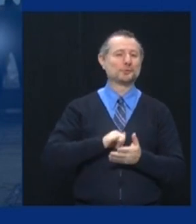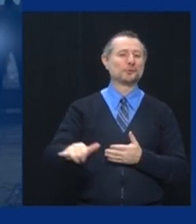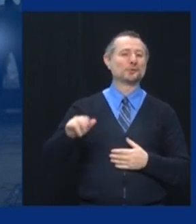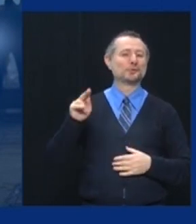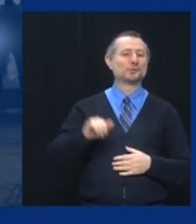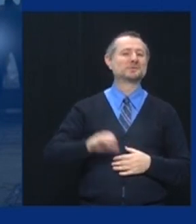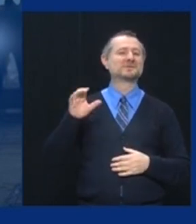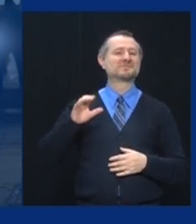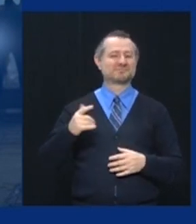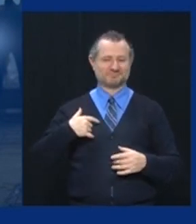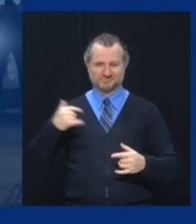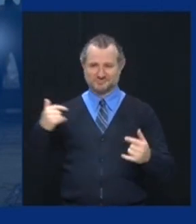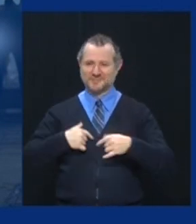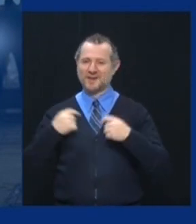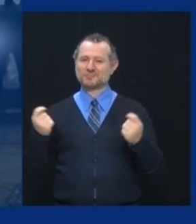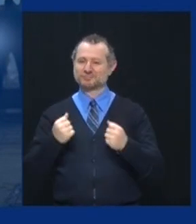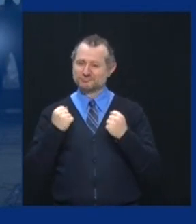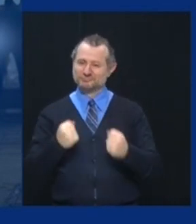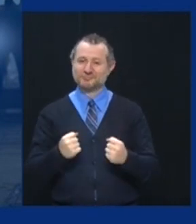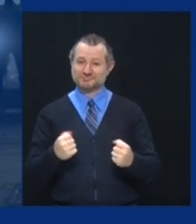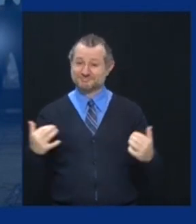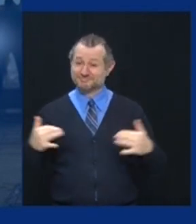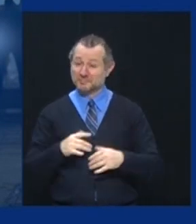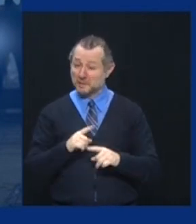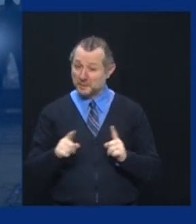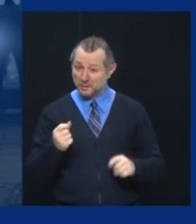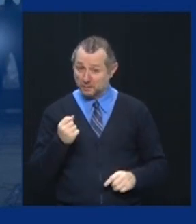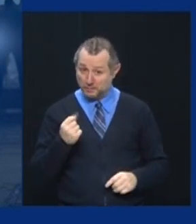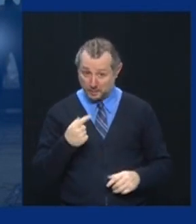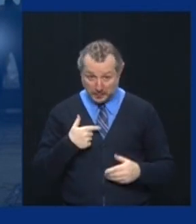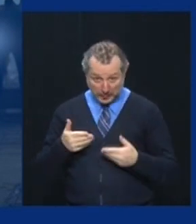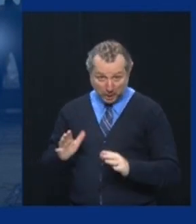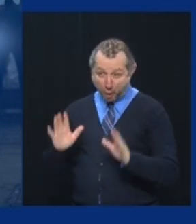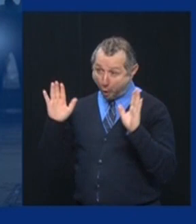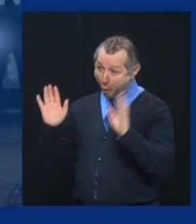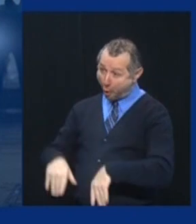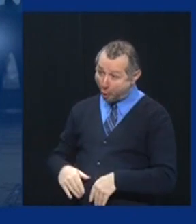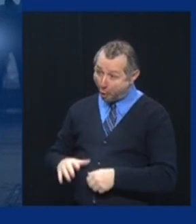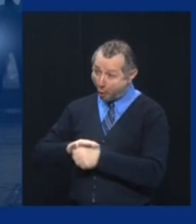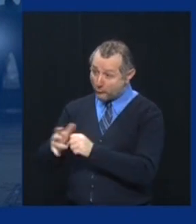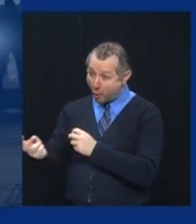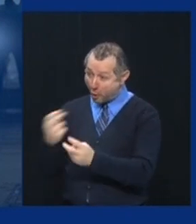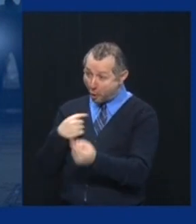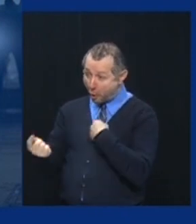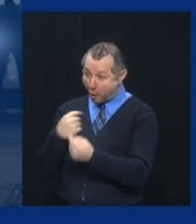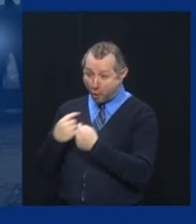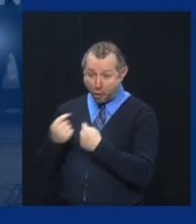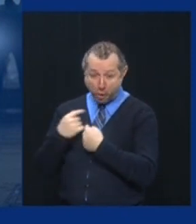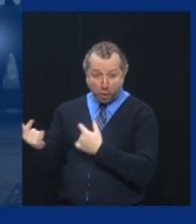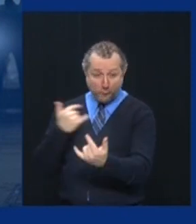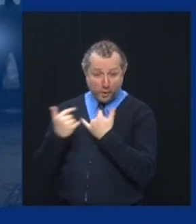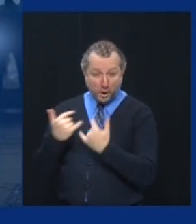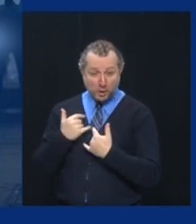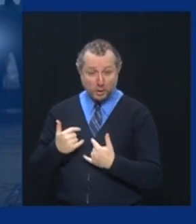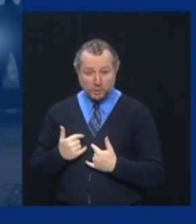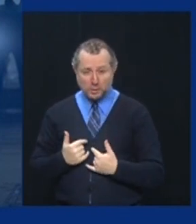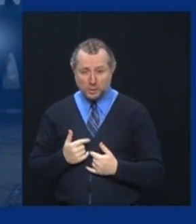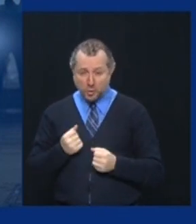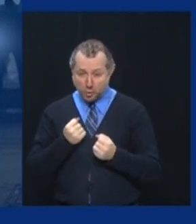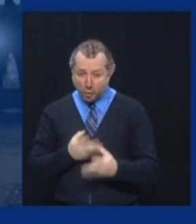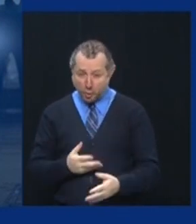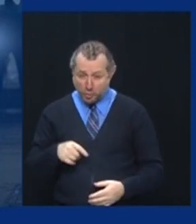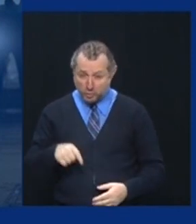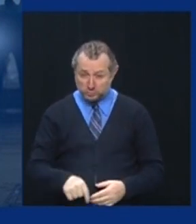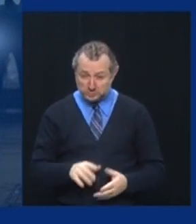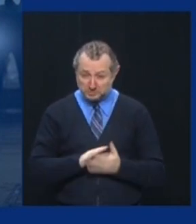to allow the virus to be landing at our airports and to make New York a petri